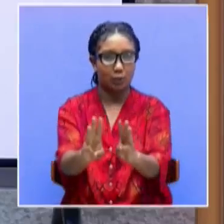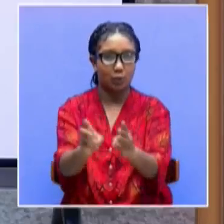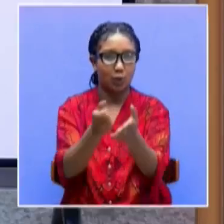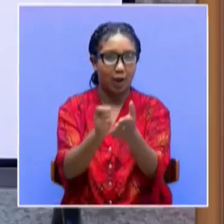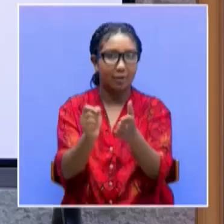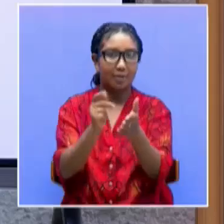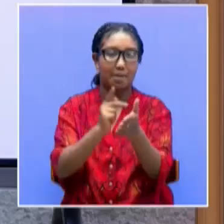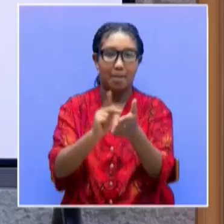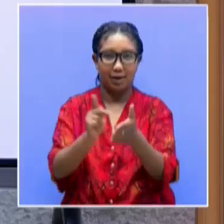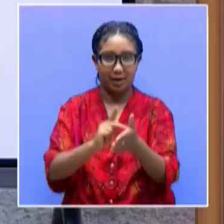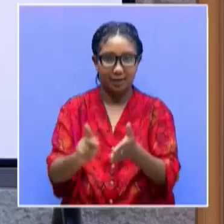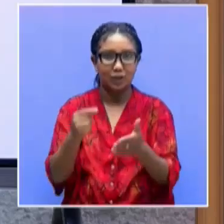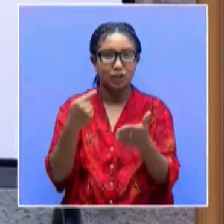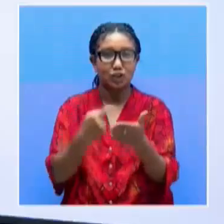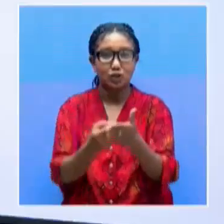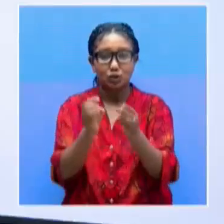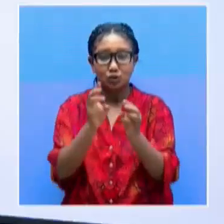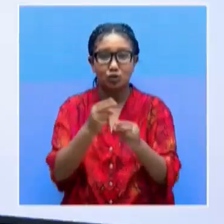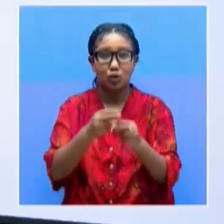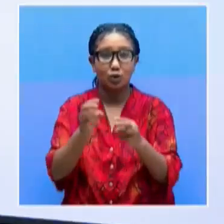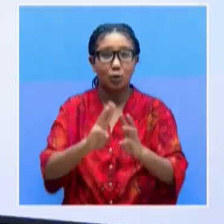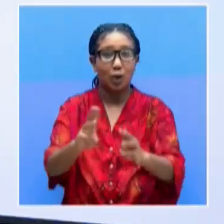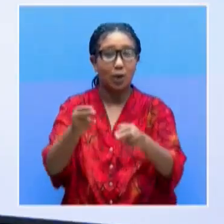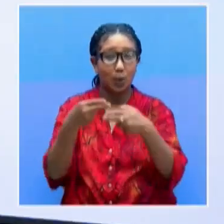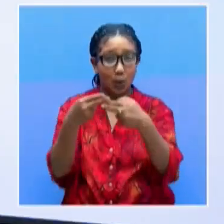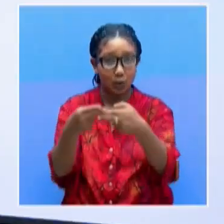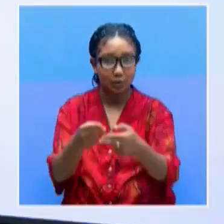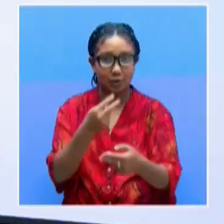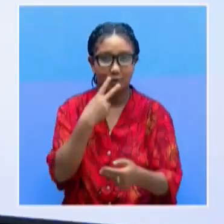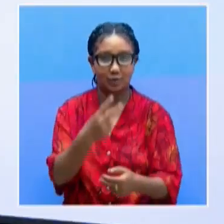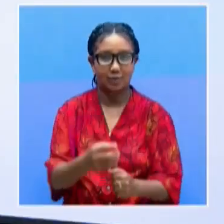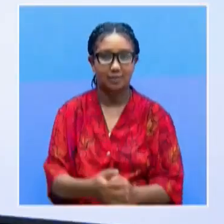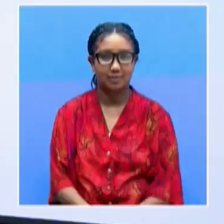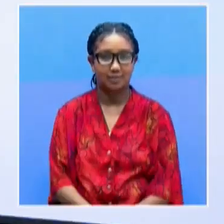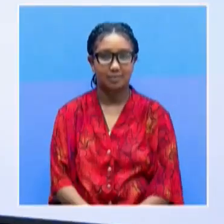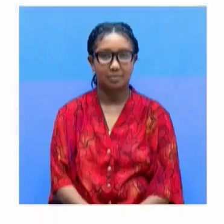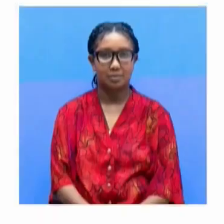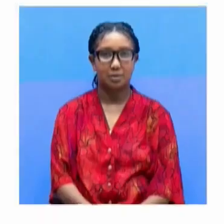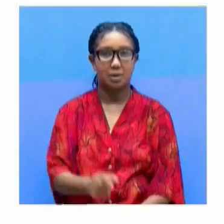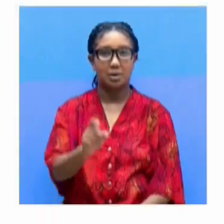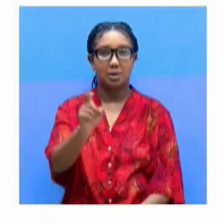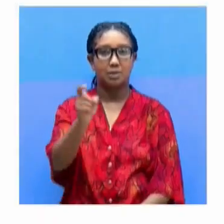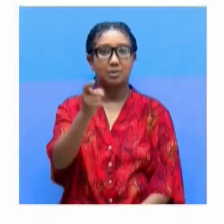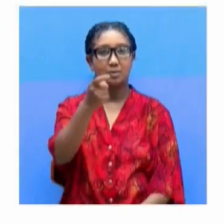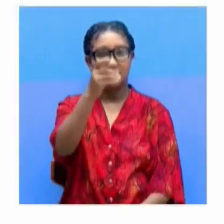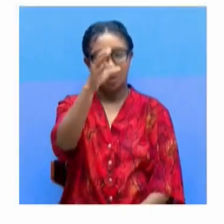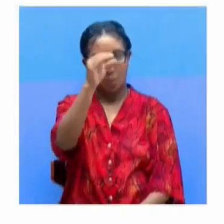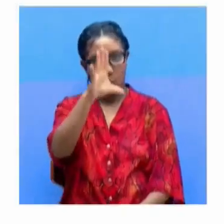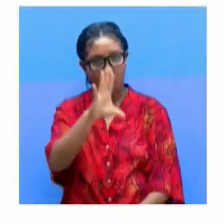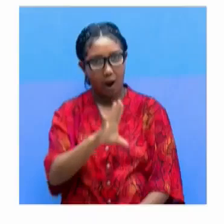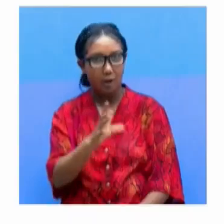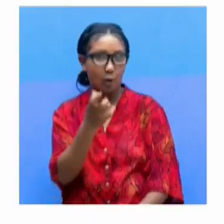a paragraph. This short way is called, look, someone or something,